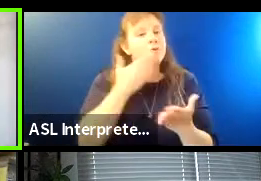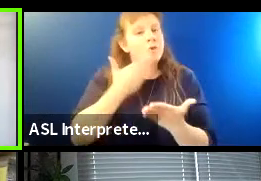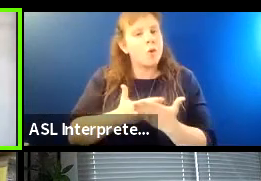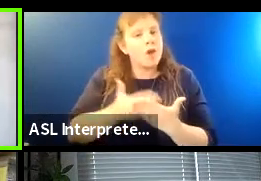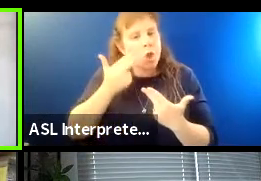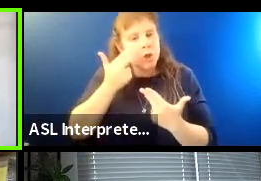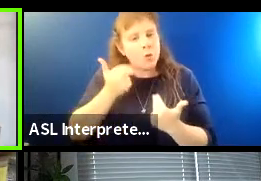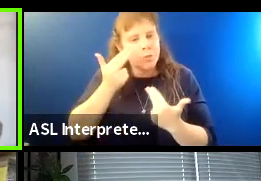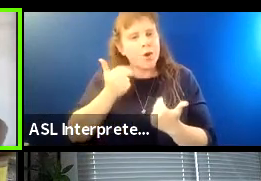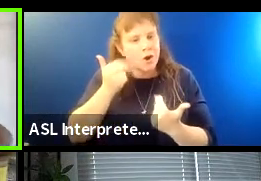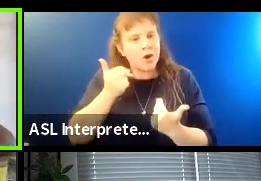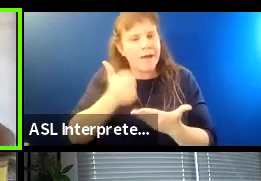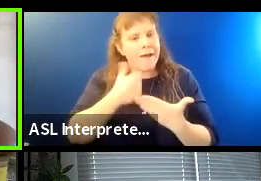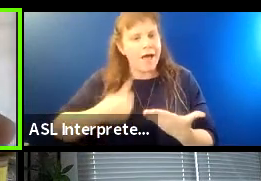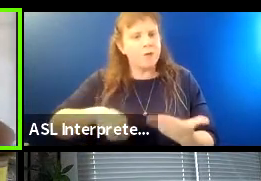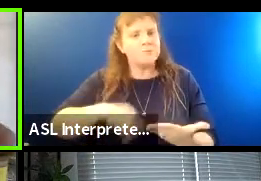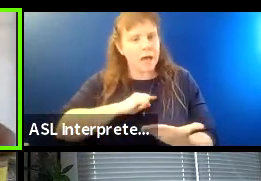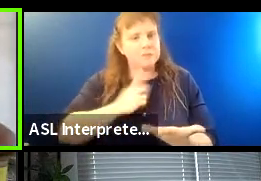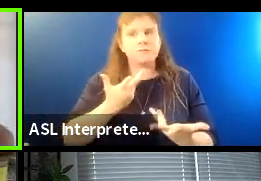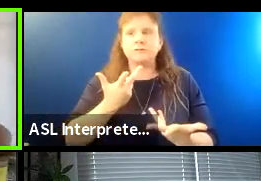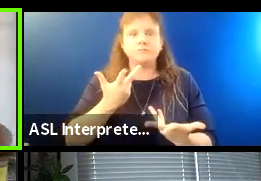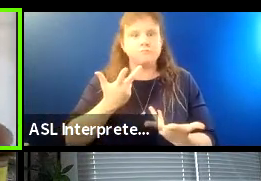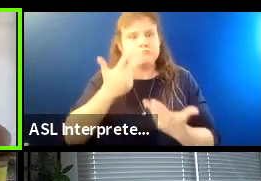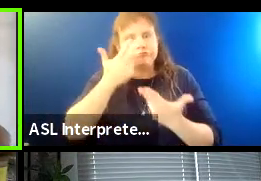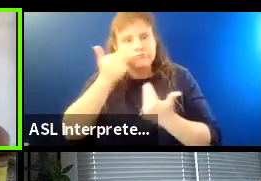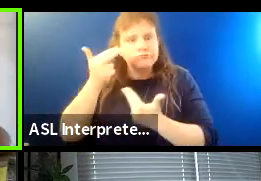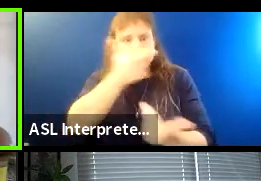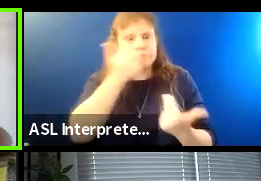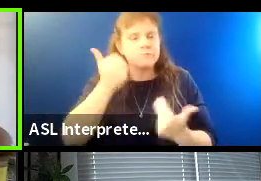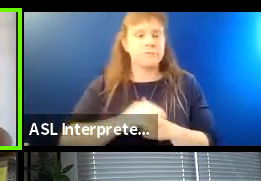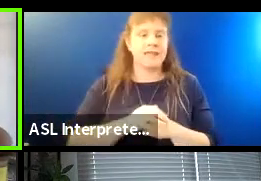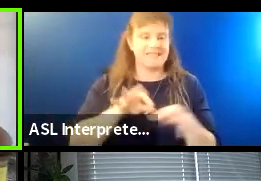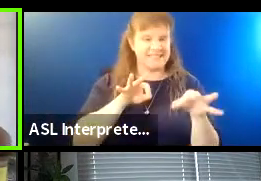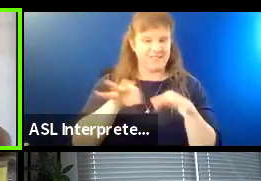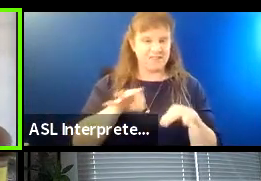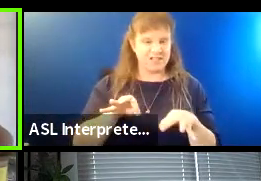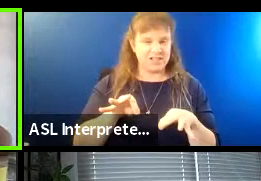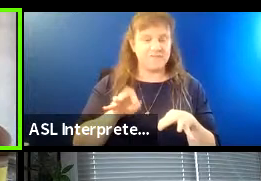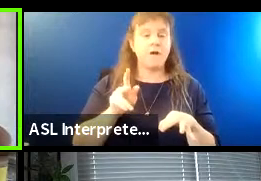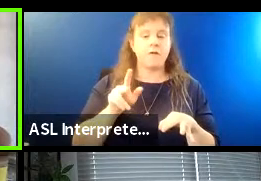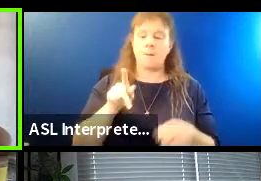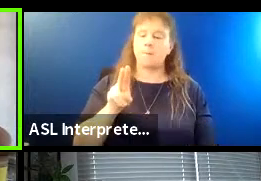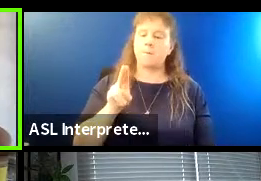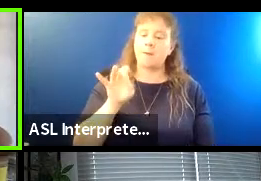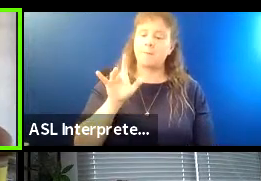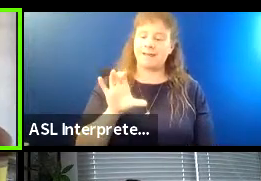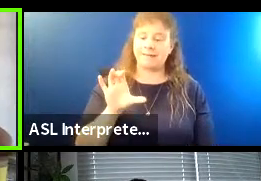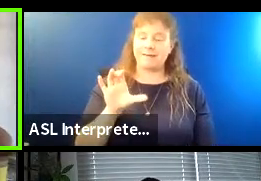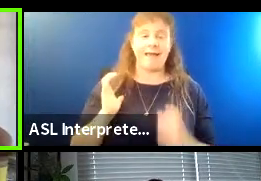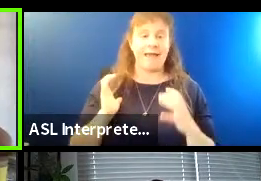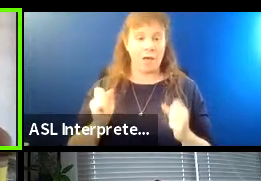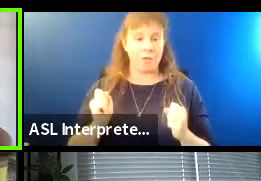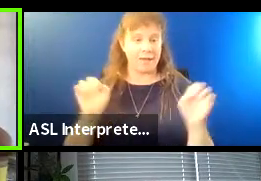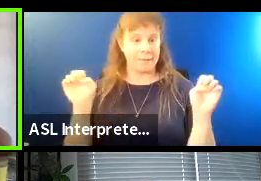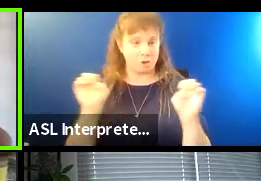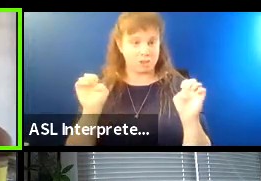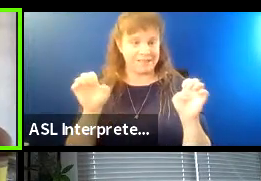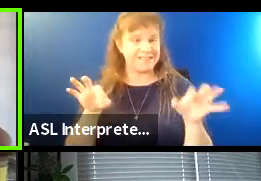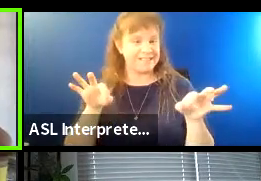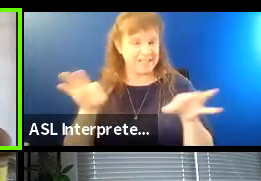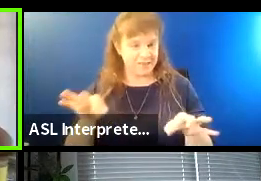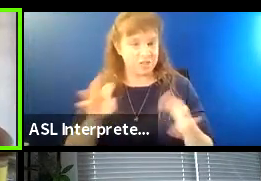through all of this together. The definition of a public health emergency is that